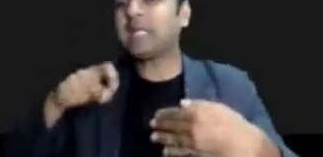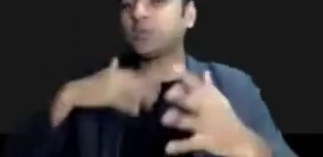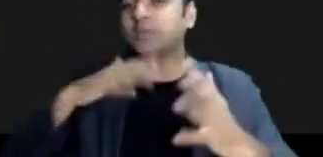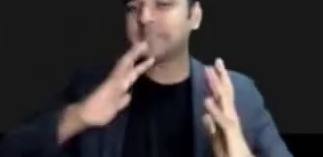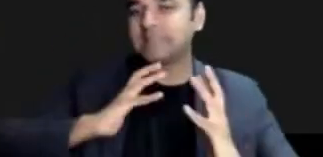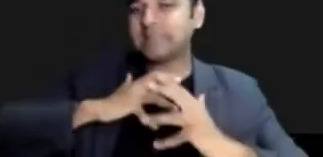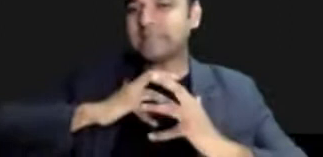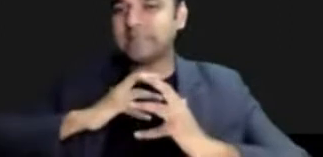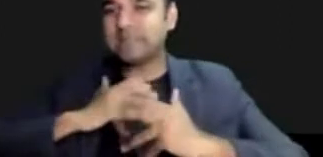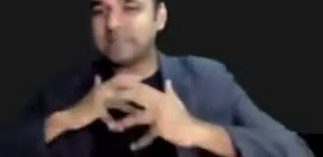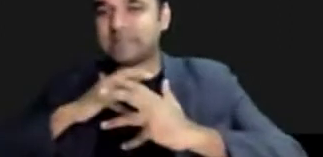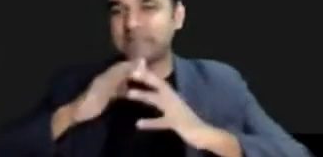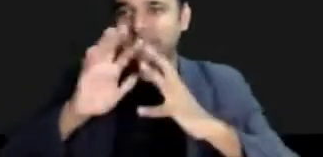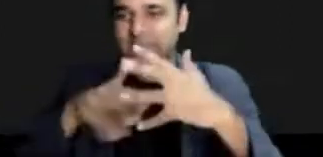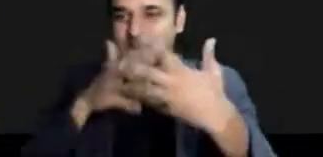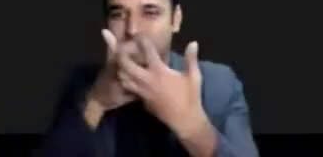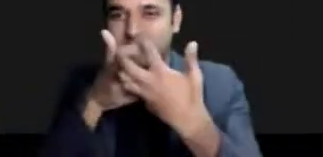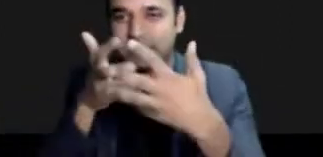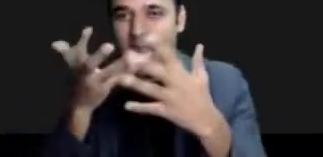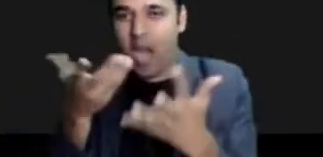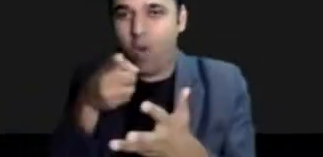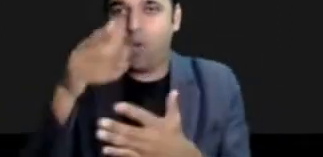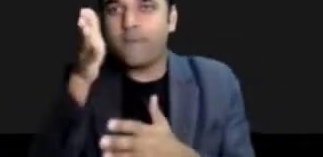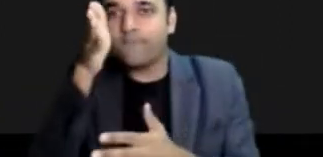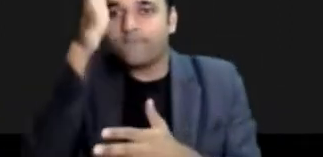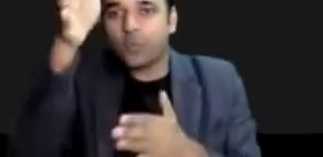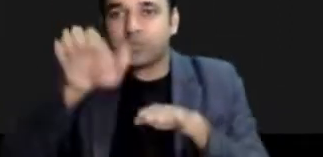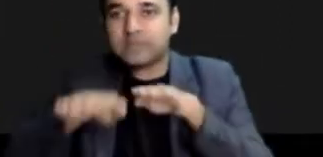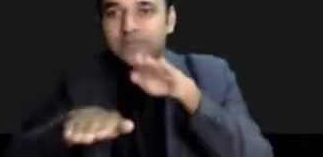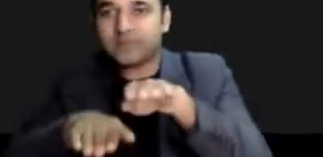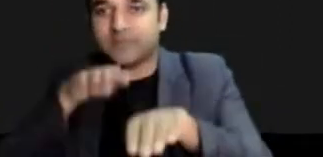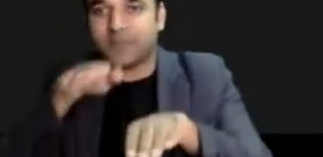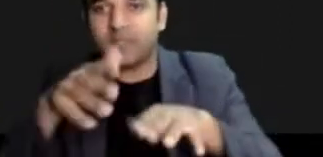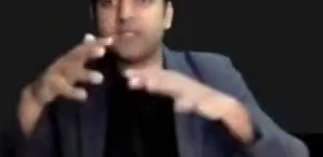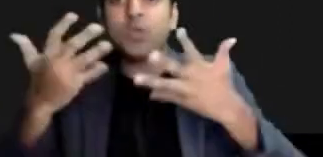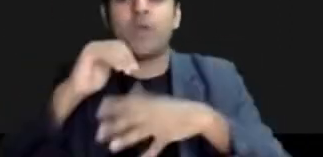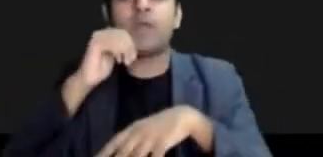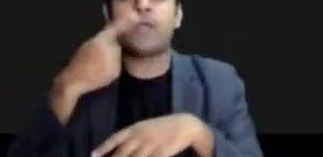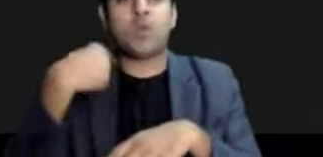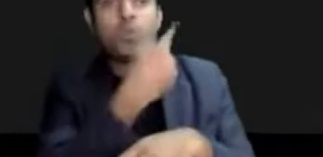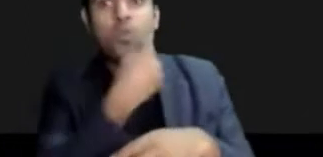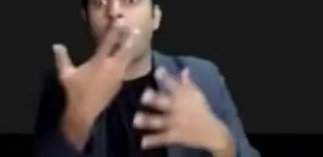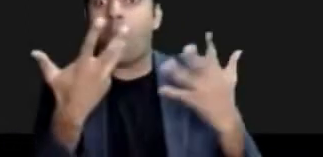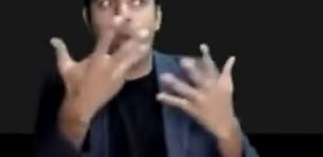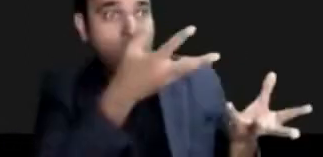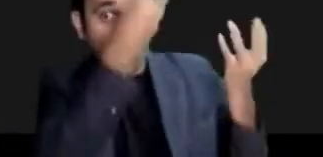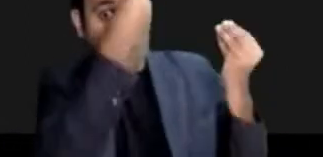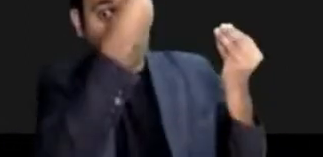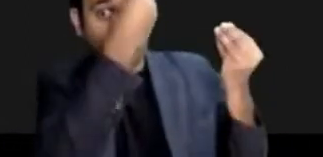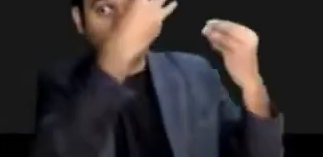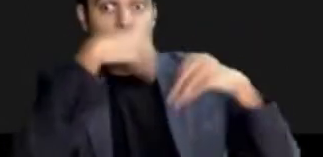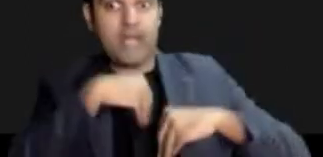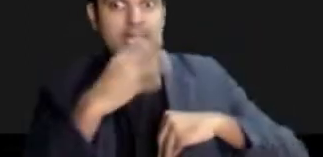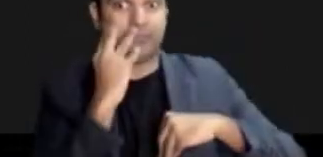6-7 years. So you will hear a lot about this experience, about